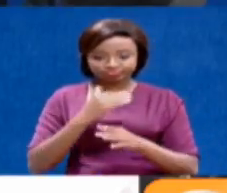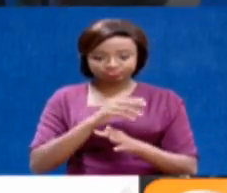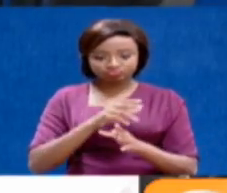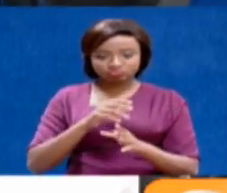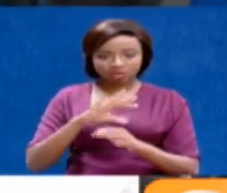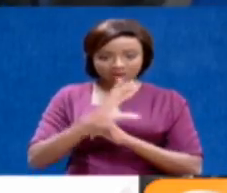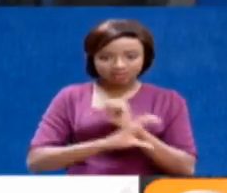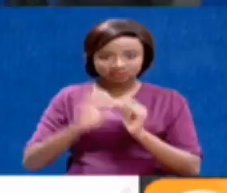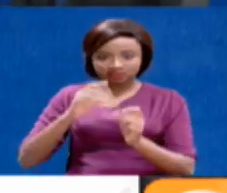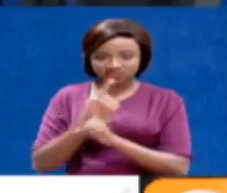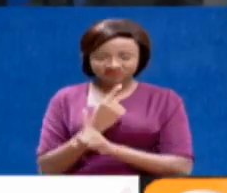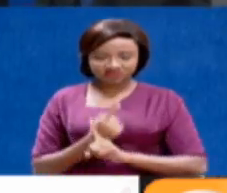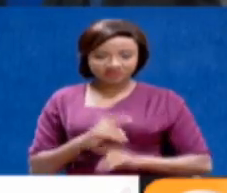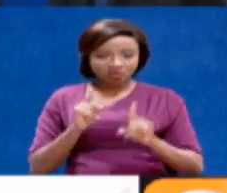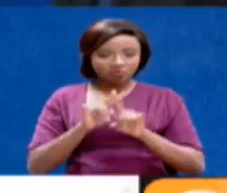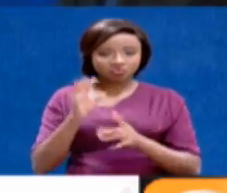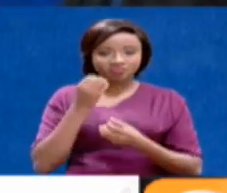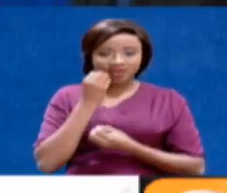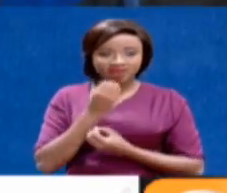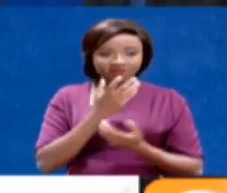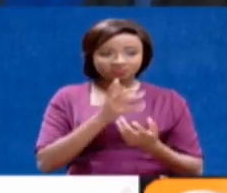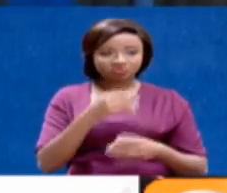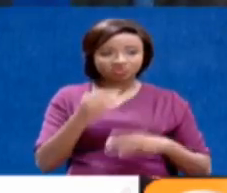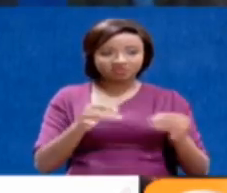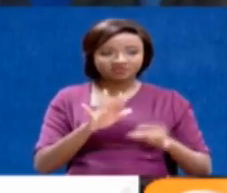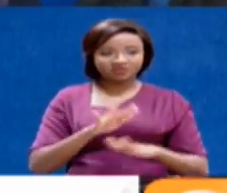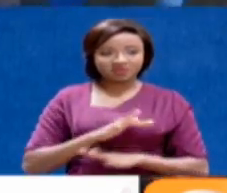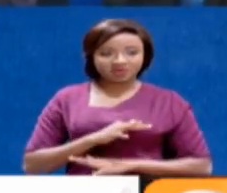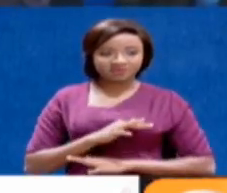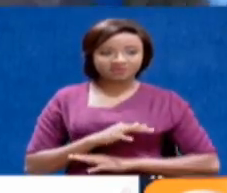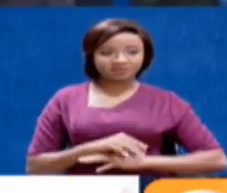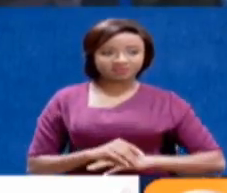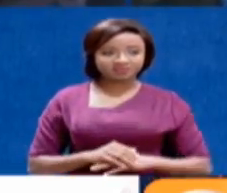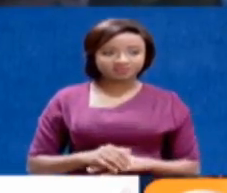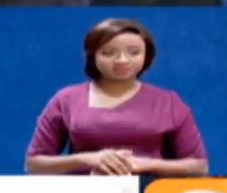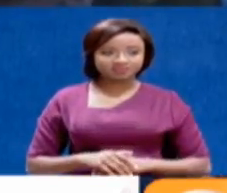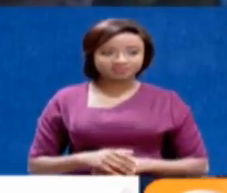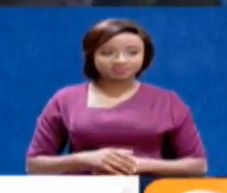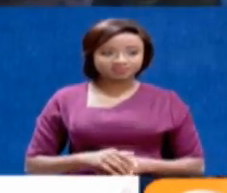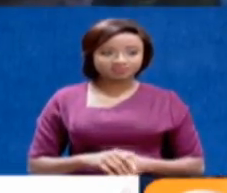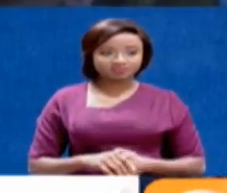ensure adequate and relevant information is provided at major crossing points.